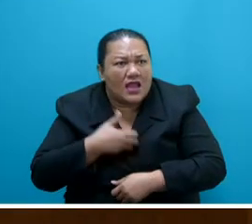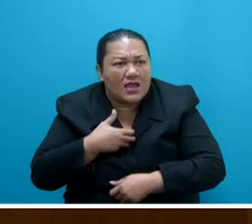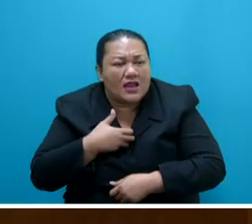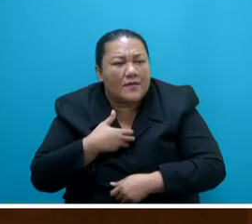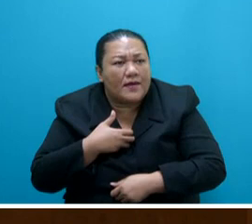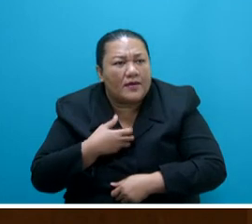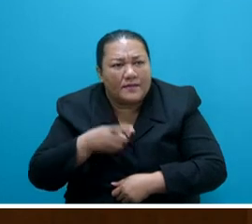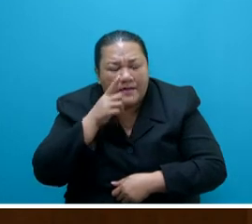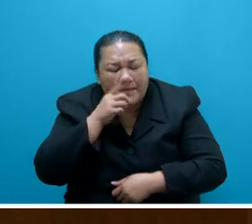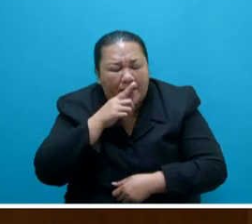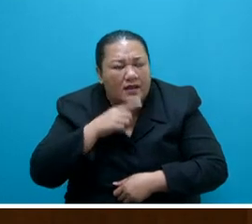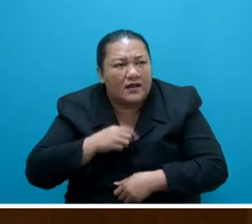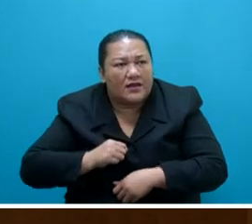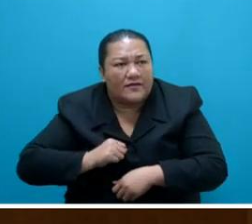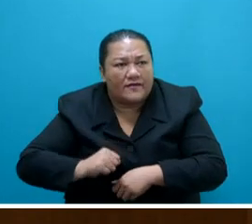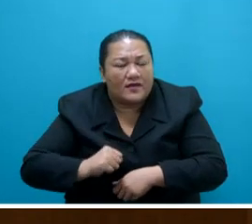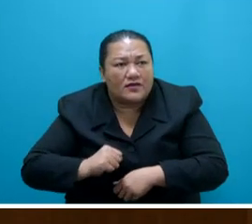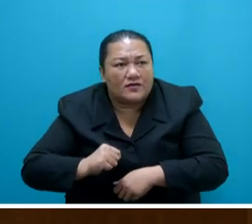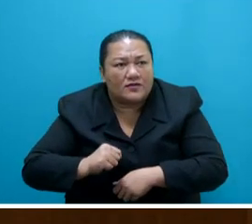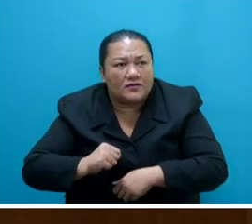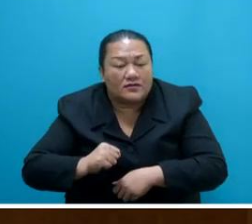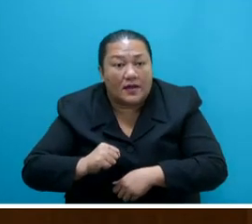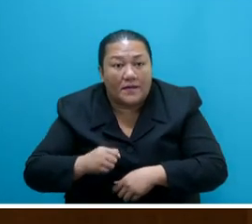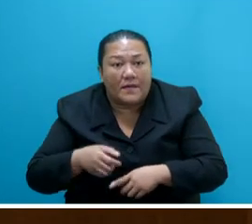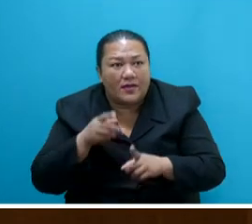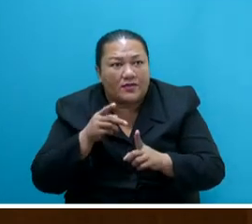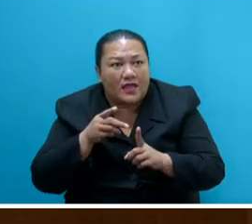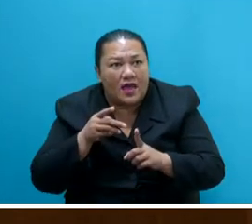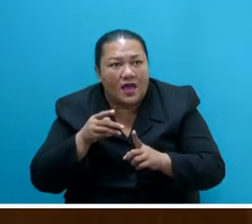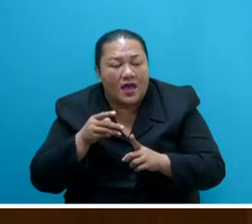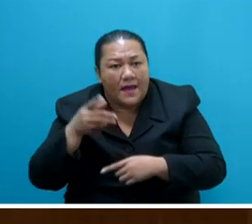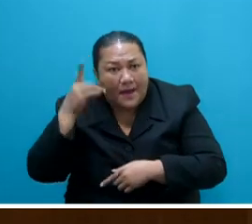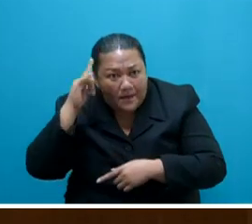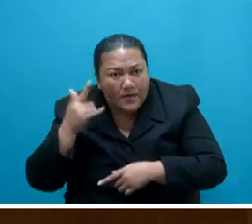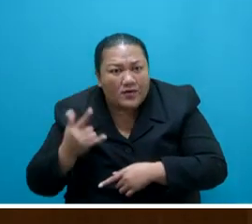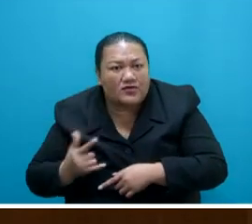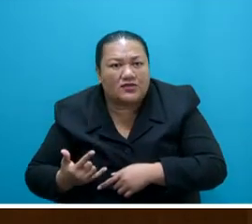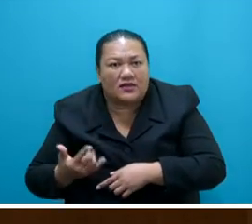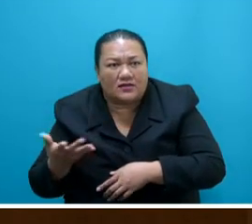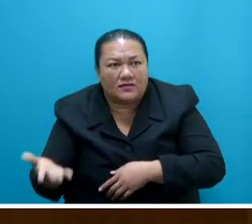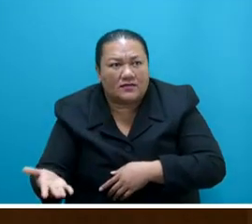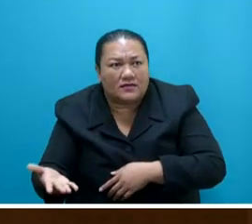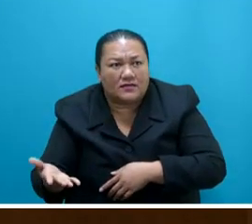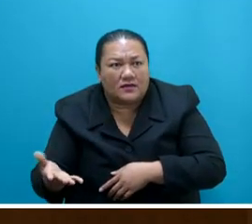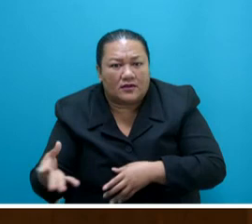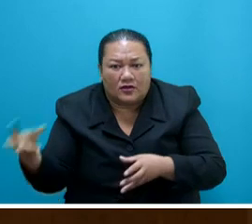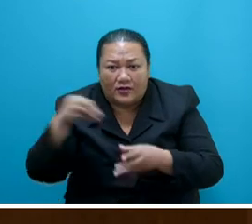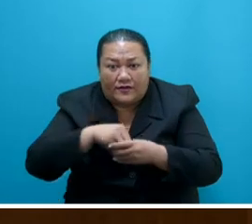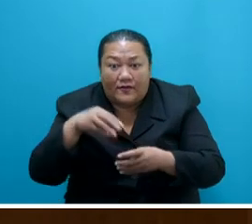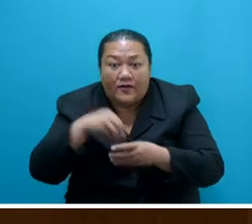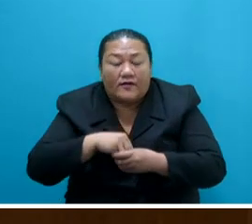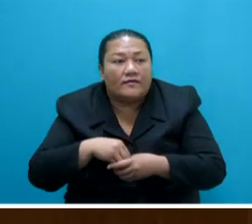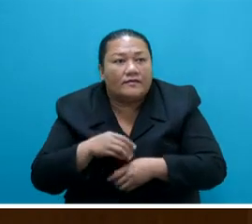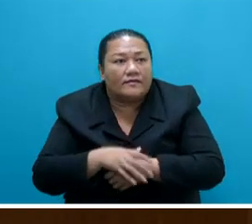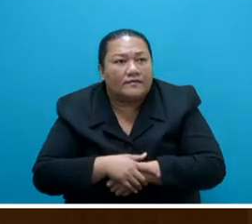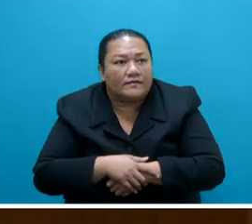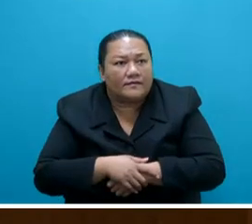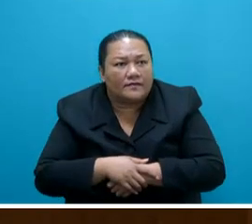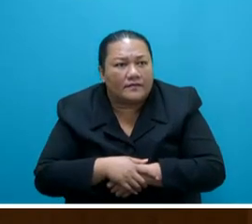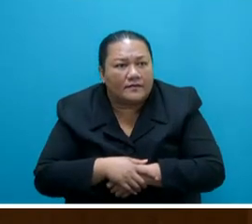notions of ethnic supremacy. But what upsets them most of all, Mr. Speaker, is